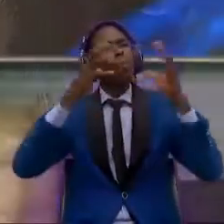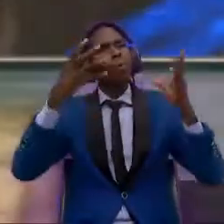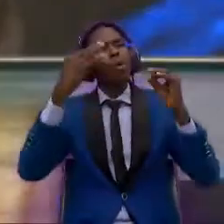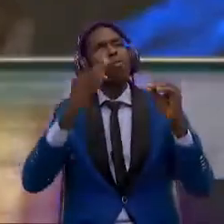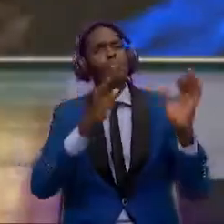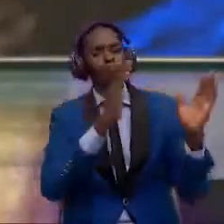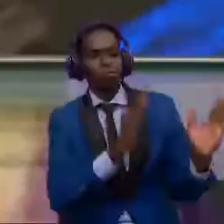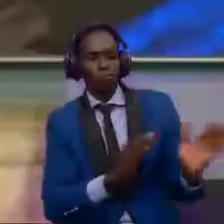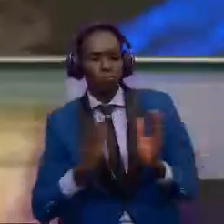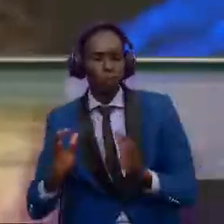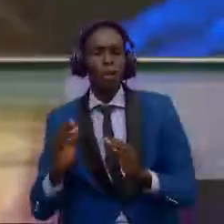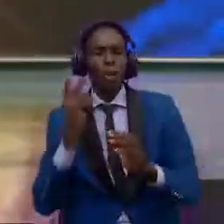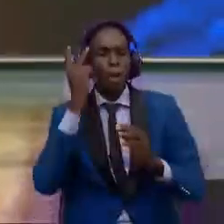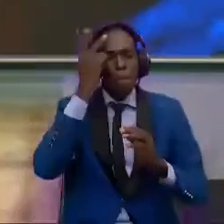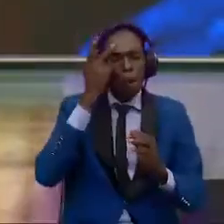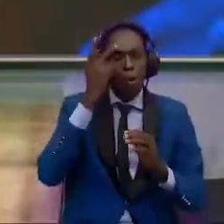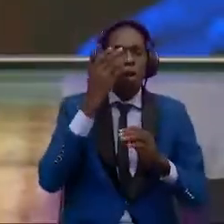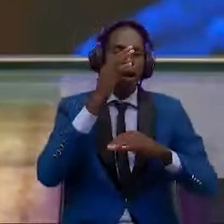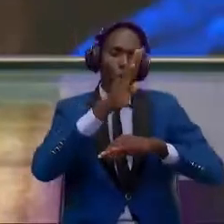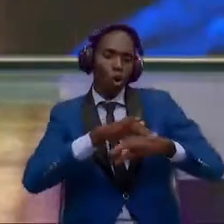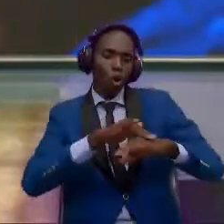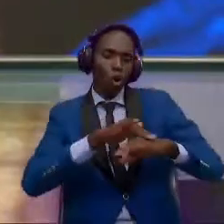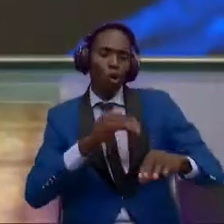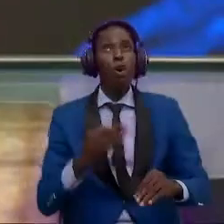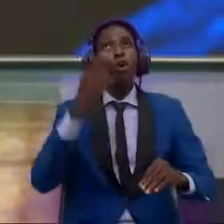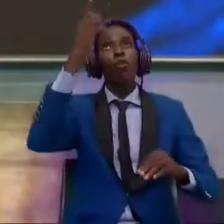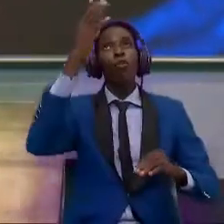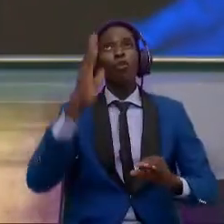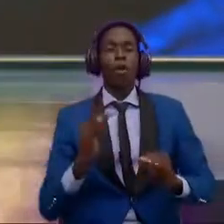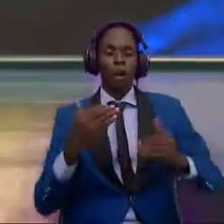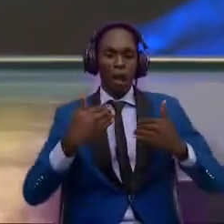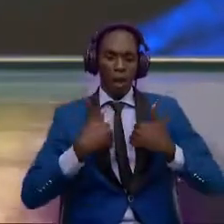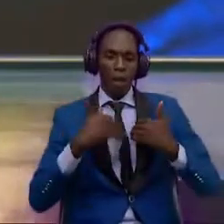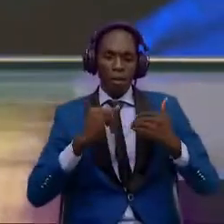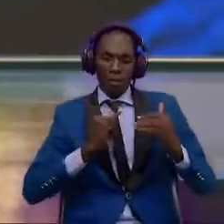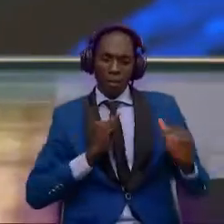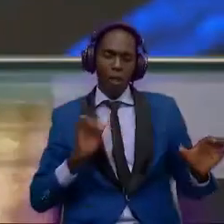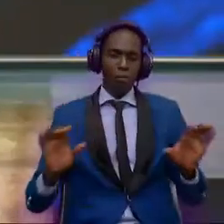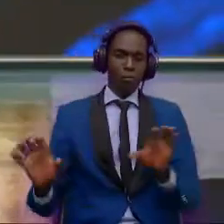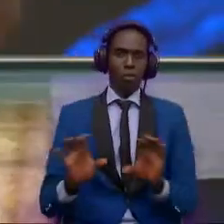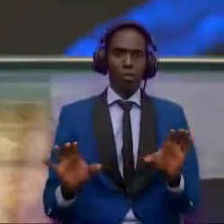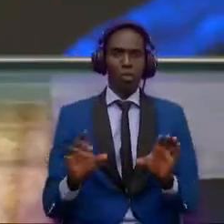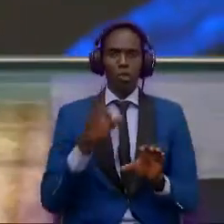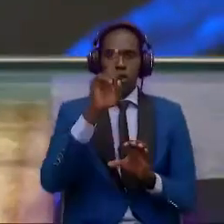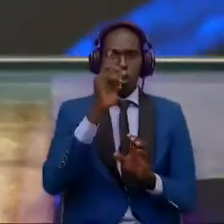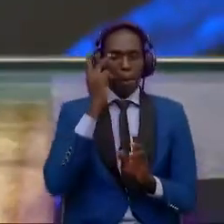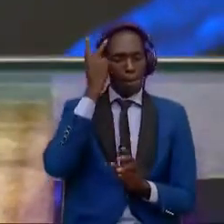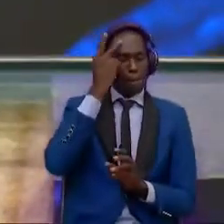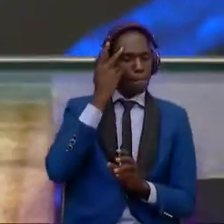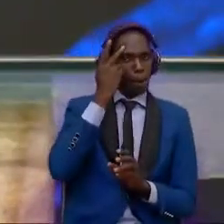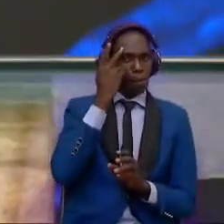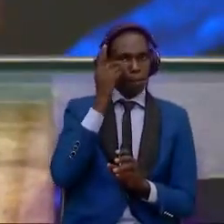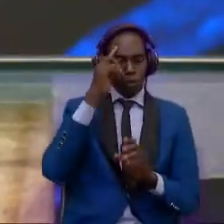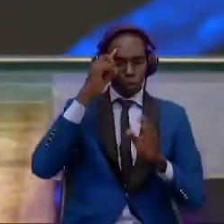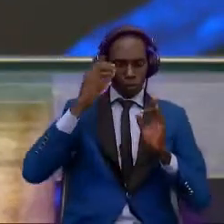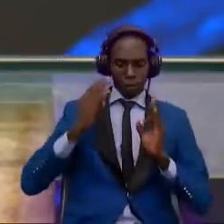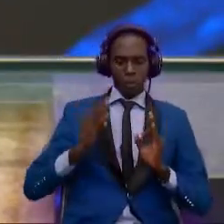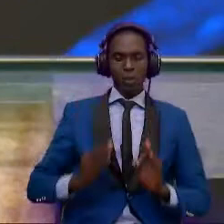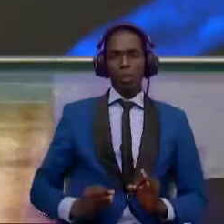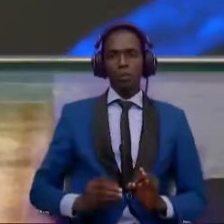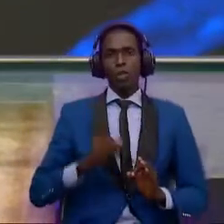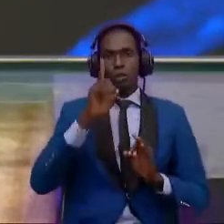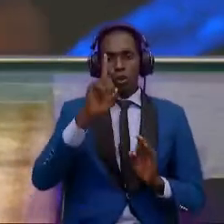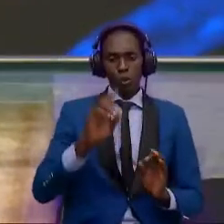and the calling of God am I fulfilling? And then you purpose, you determine, and you search